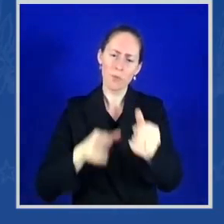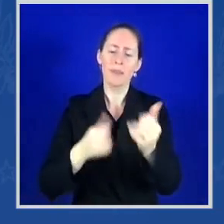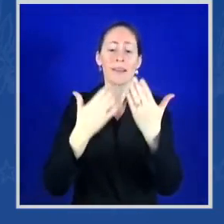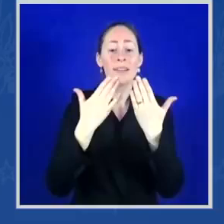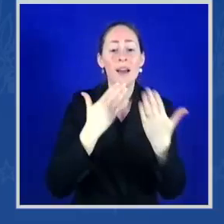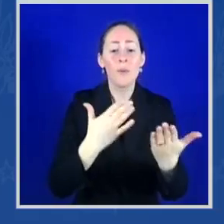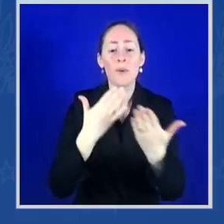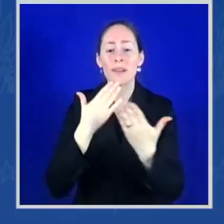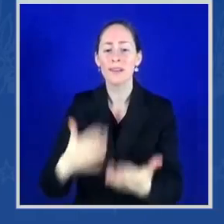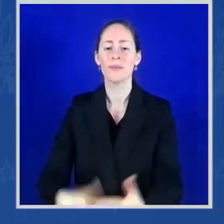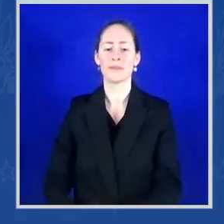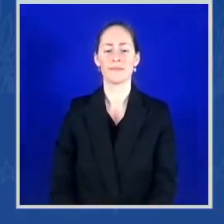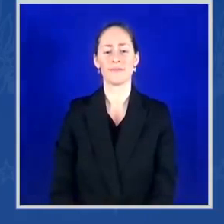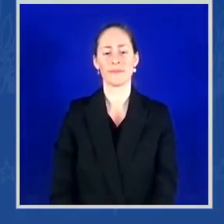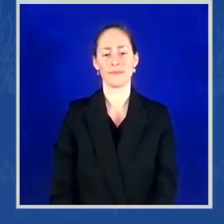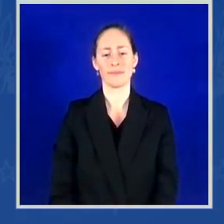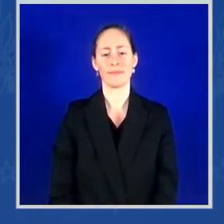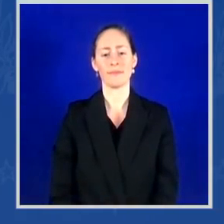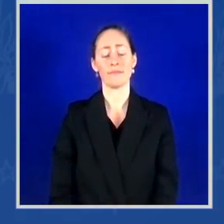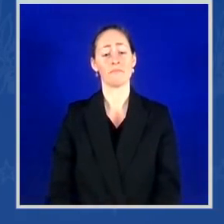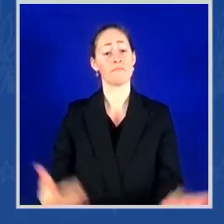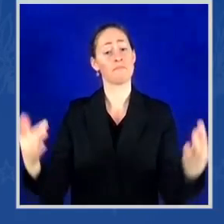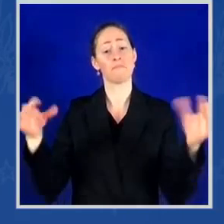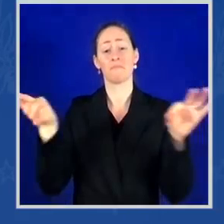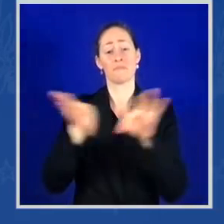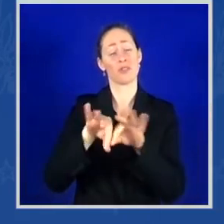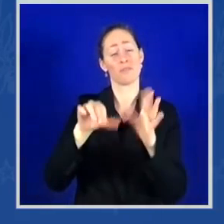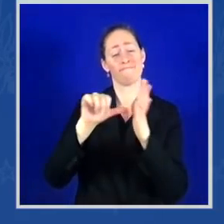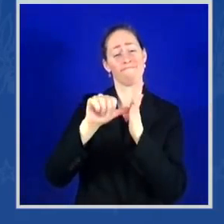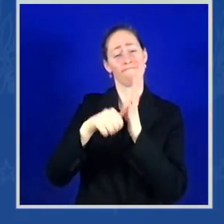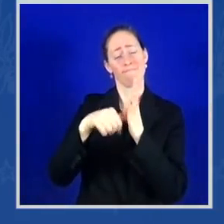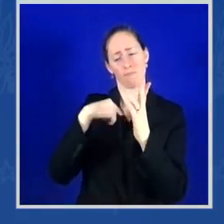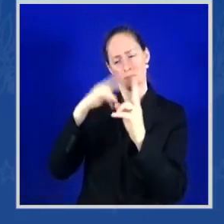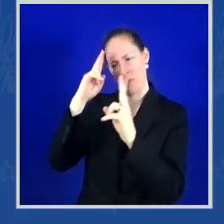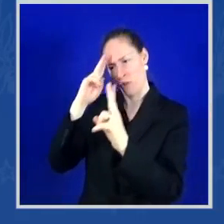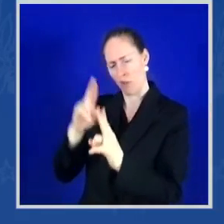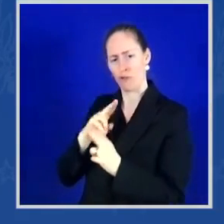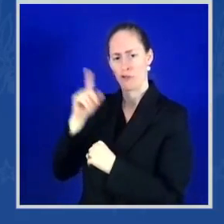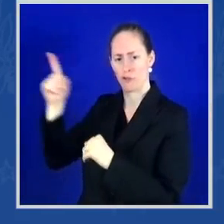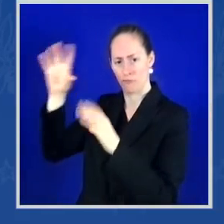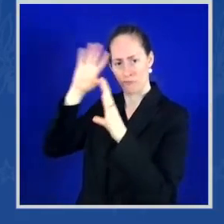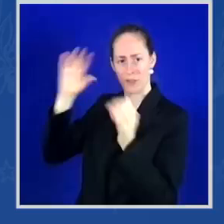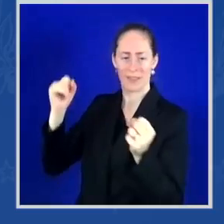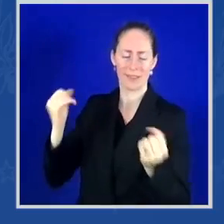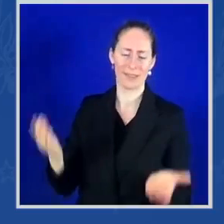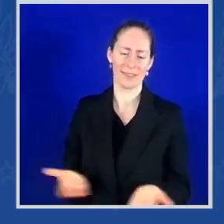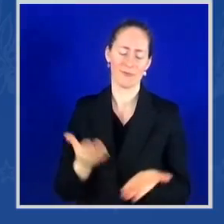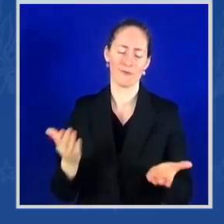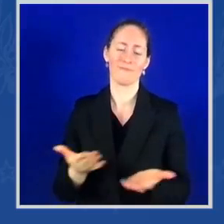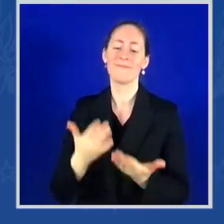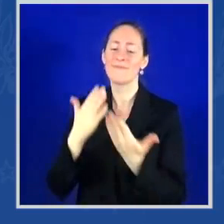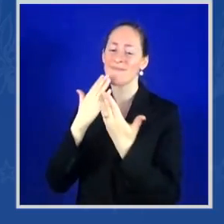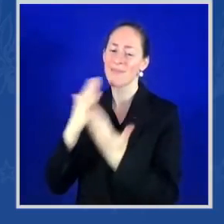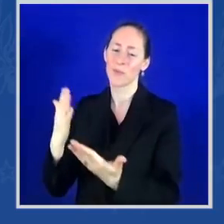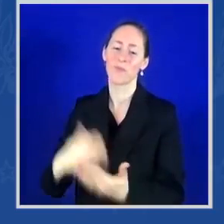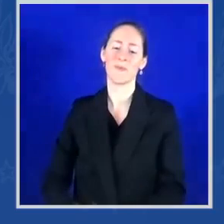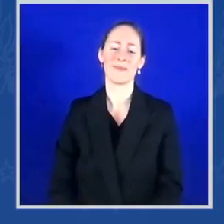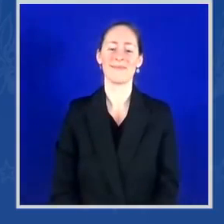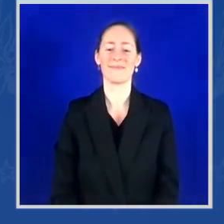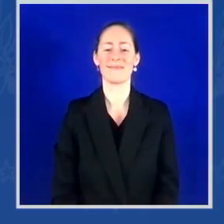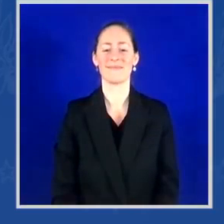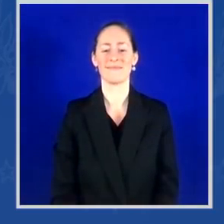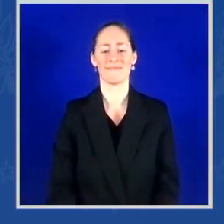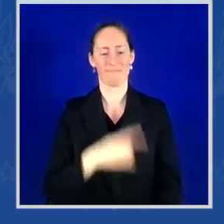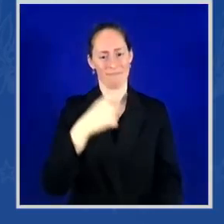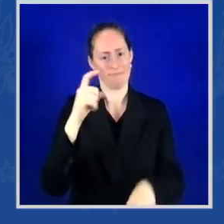President. As I said, there are few people who've attended this event more reliably than you have. Many of those people are